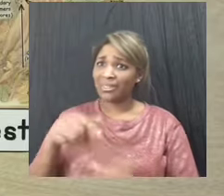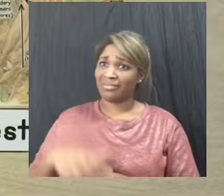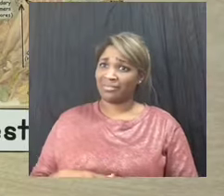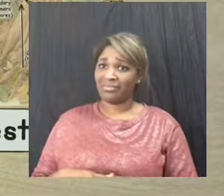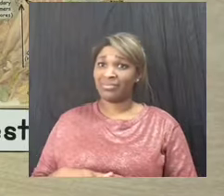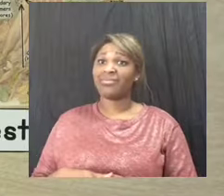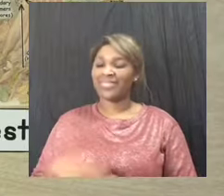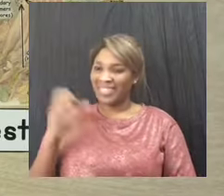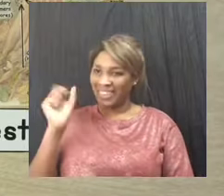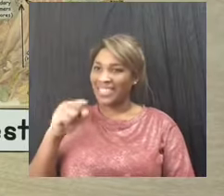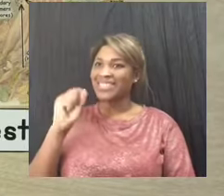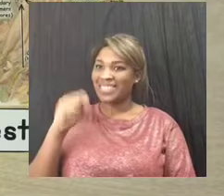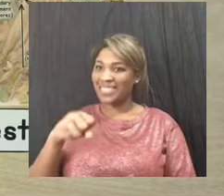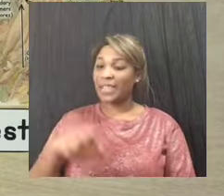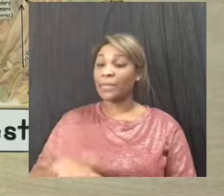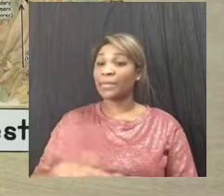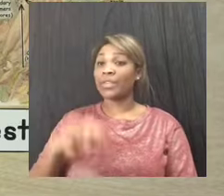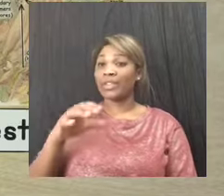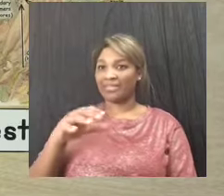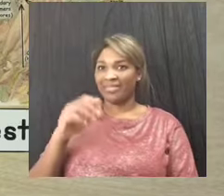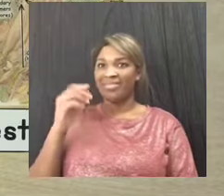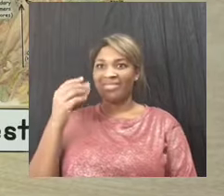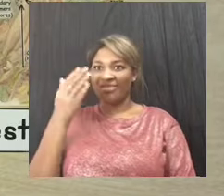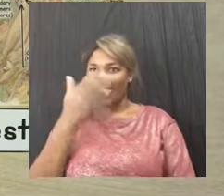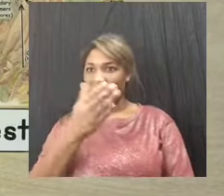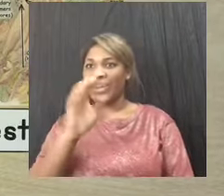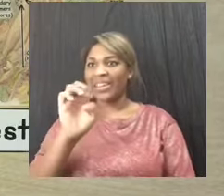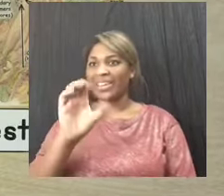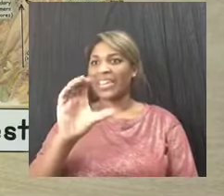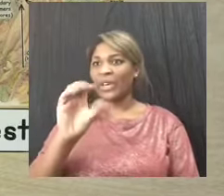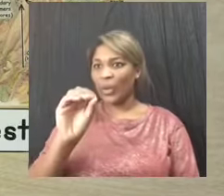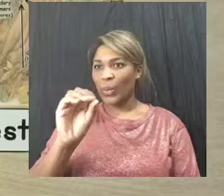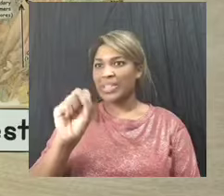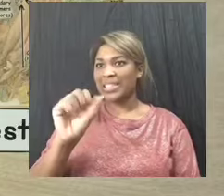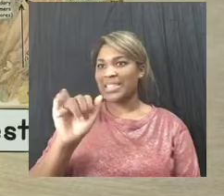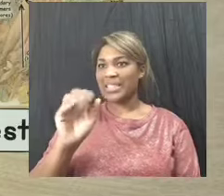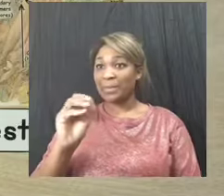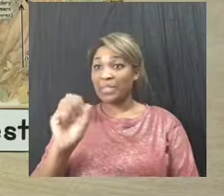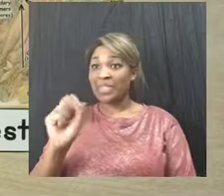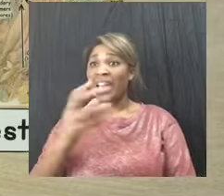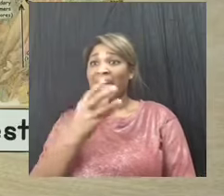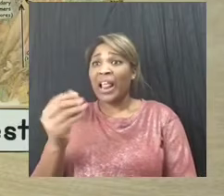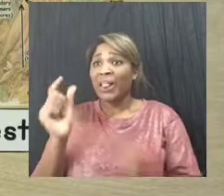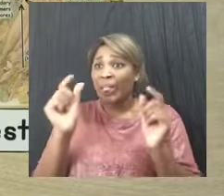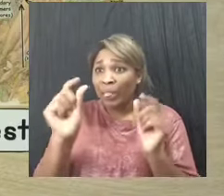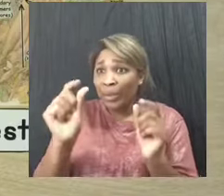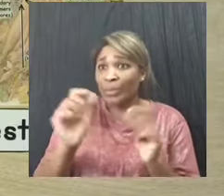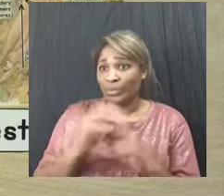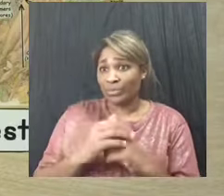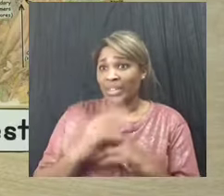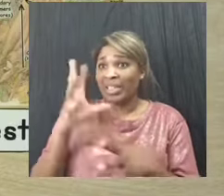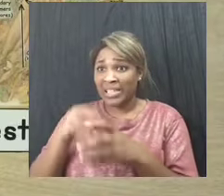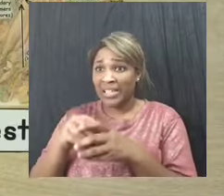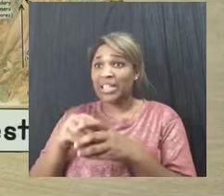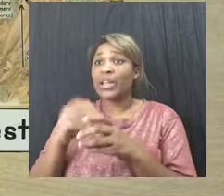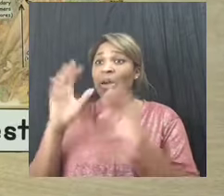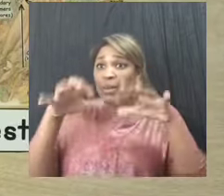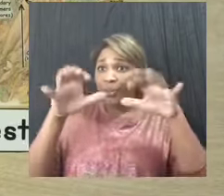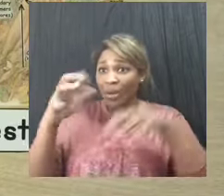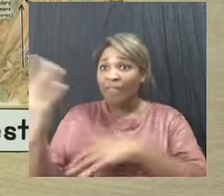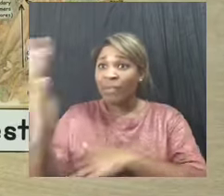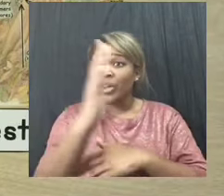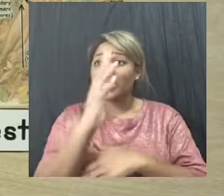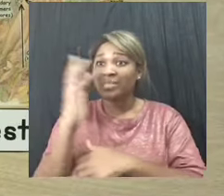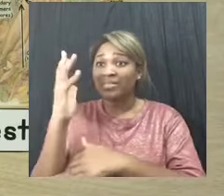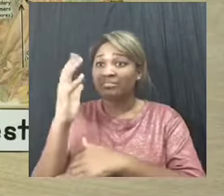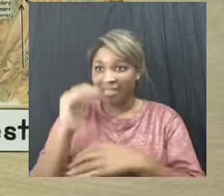Yes, there is an ecosystem and many little ecosystems in a rainforest. There are